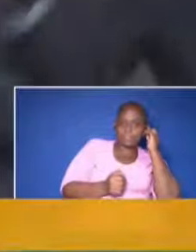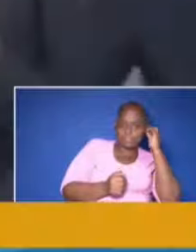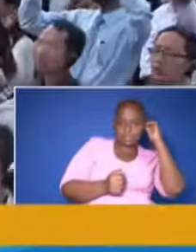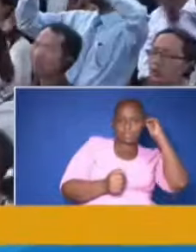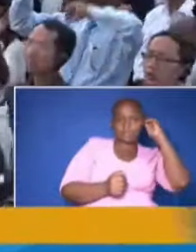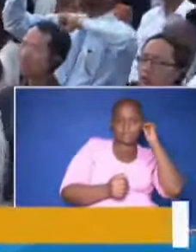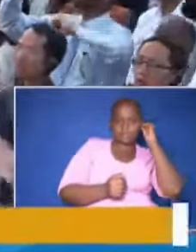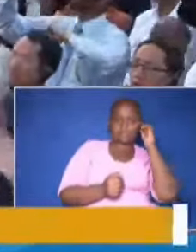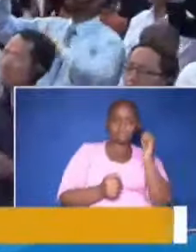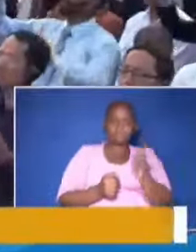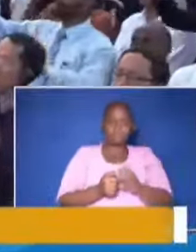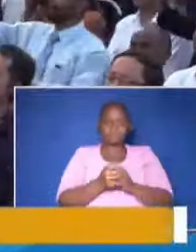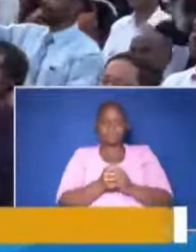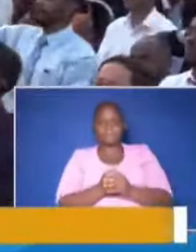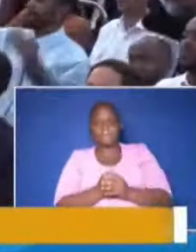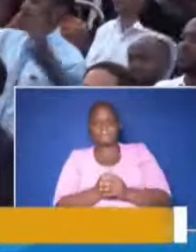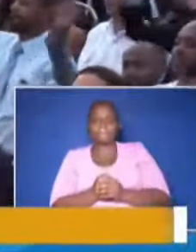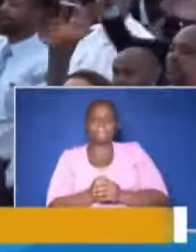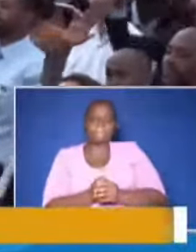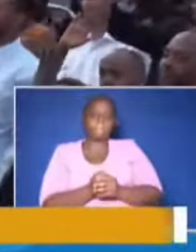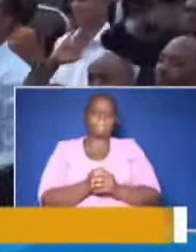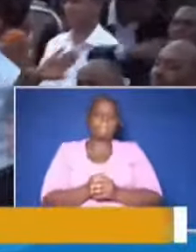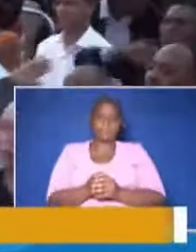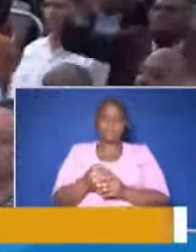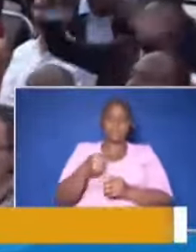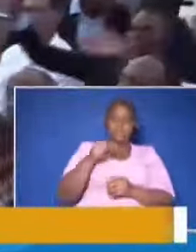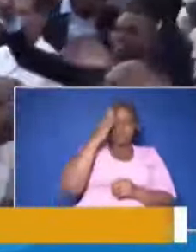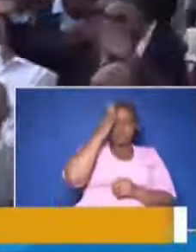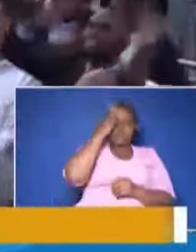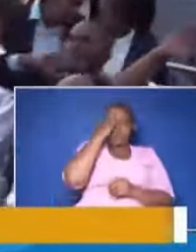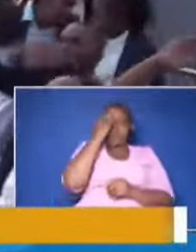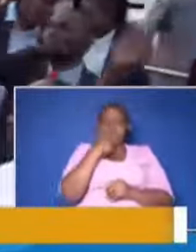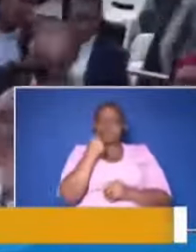everybody can you we know who we